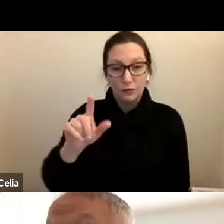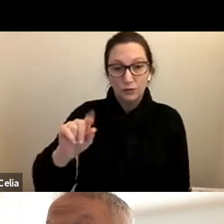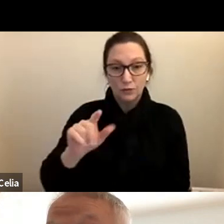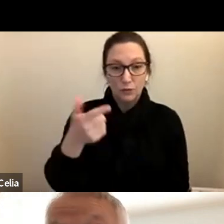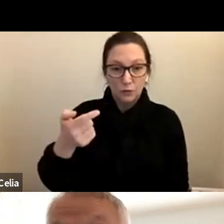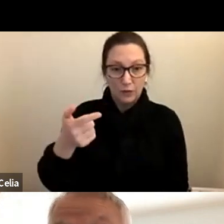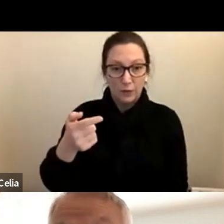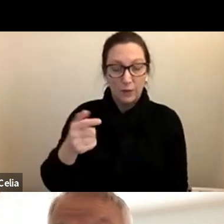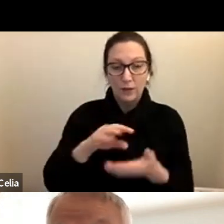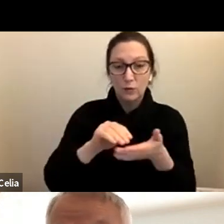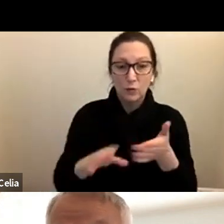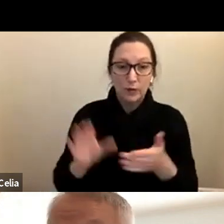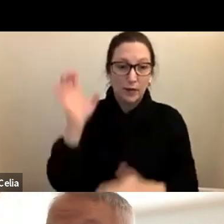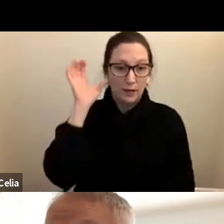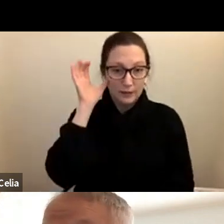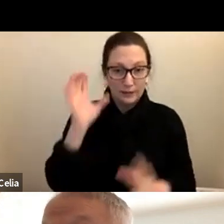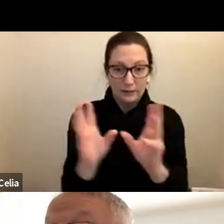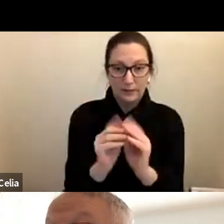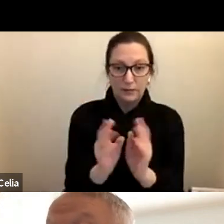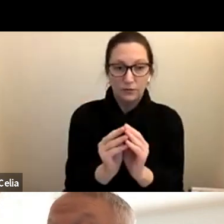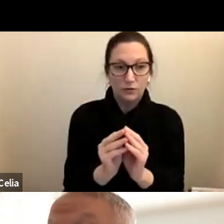student listening session.